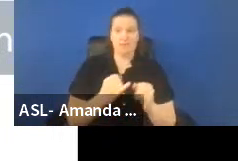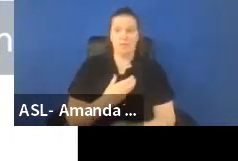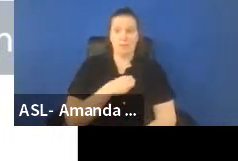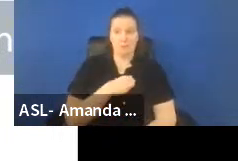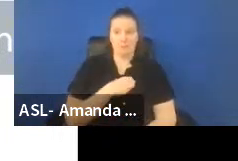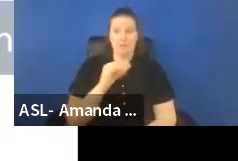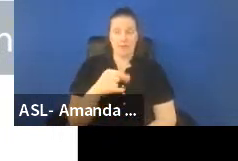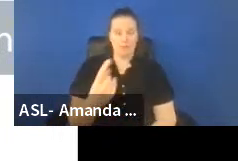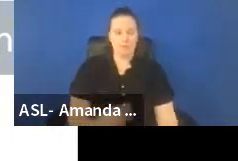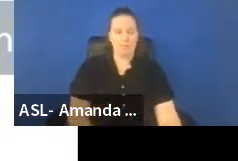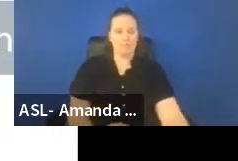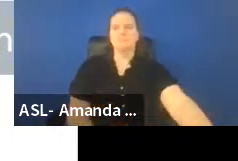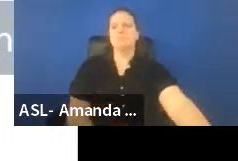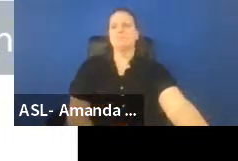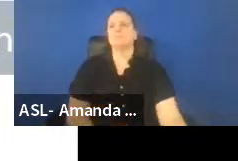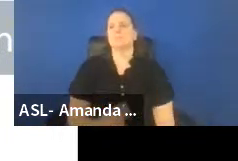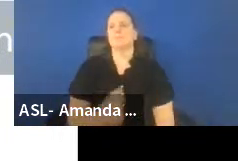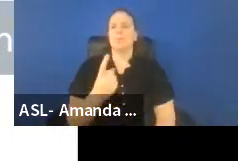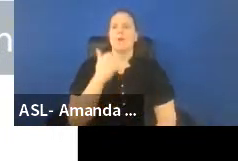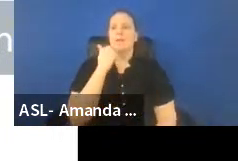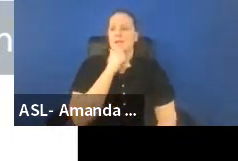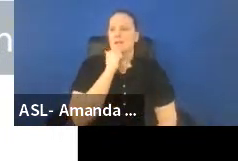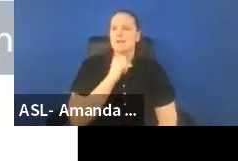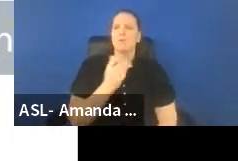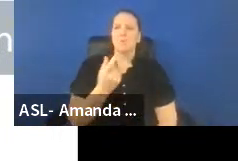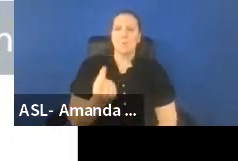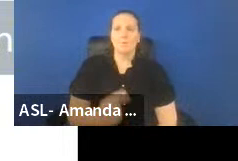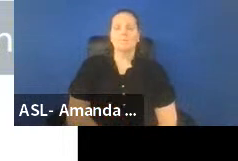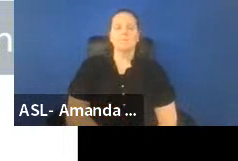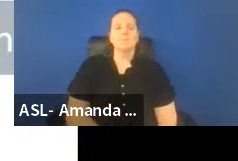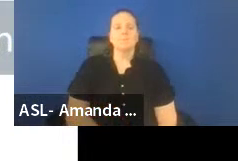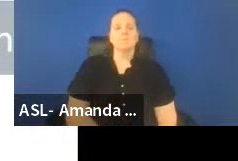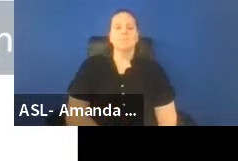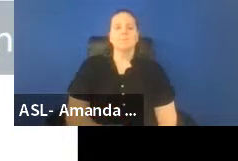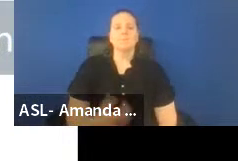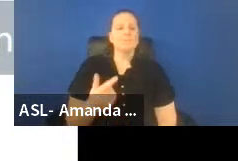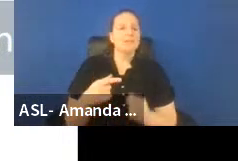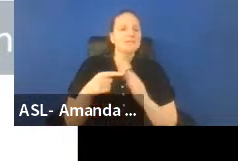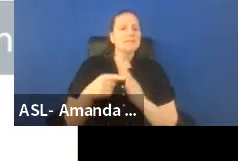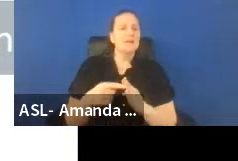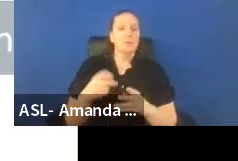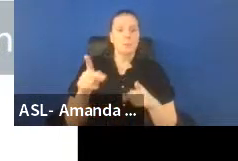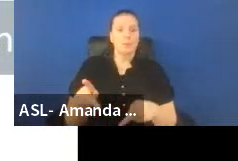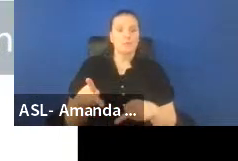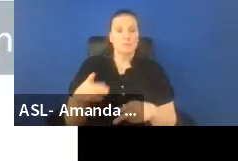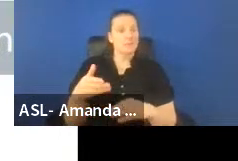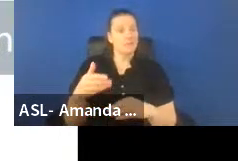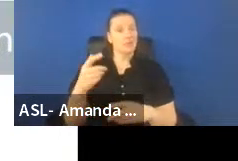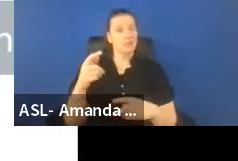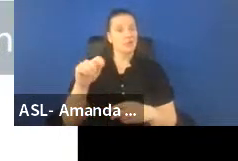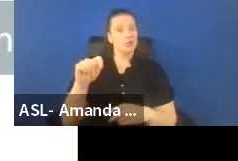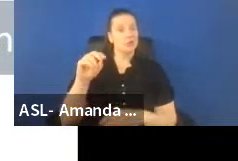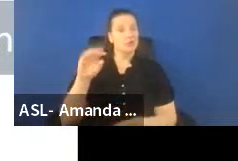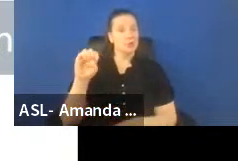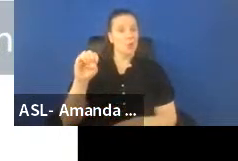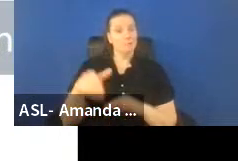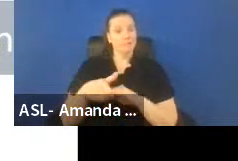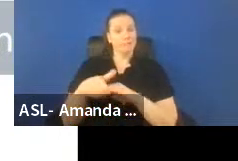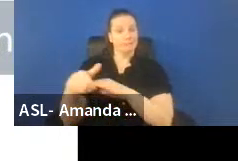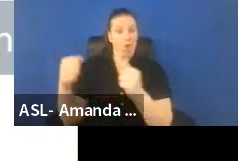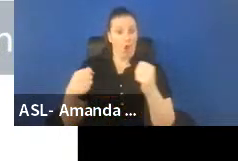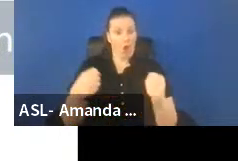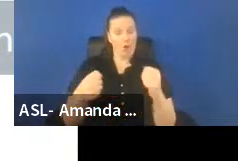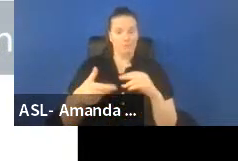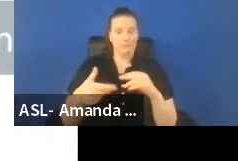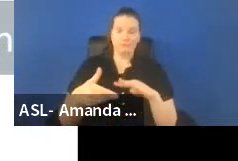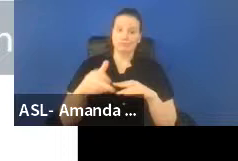complaint. So one common example is an individual who may have had their car towed. So cars can be